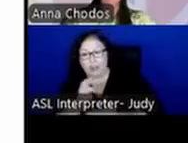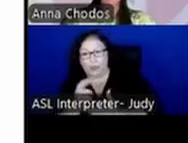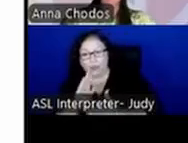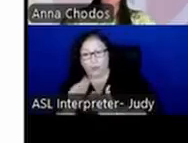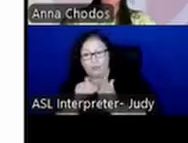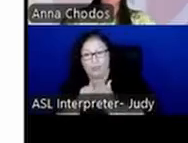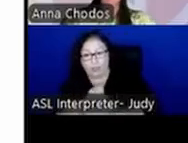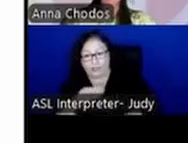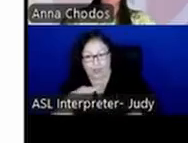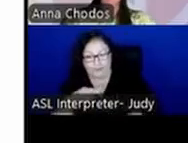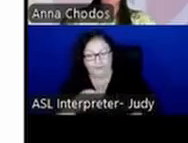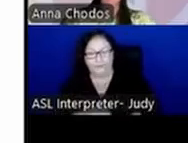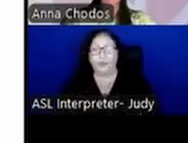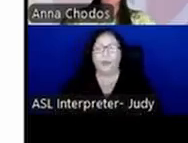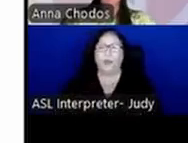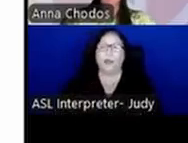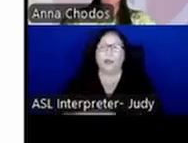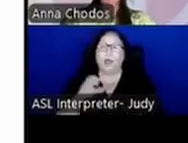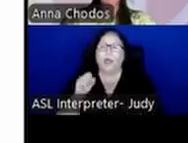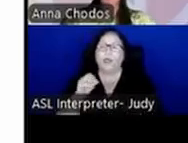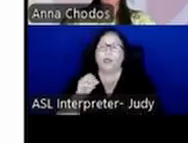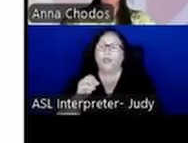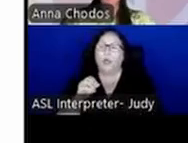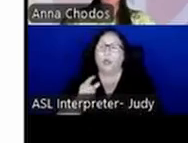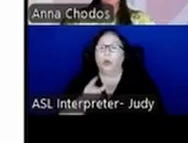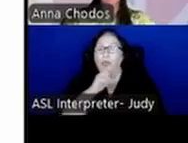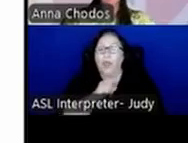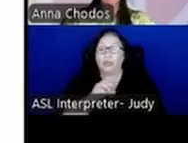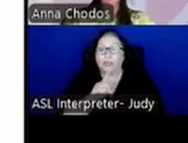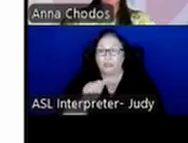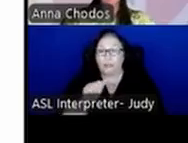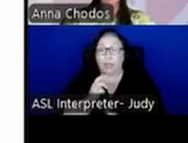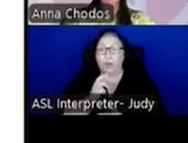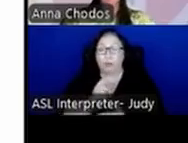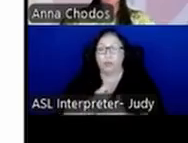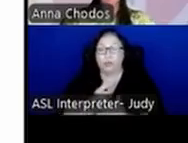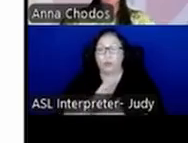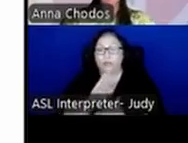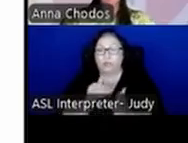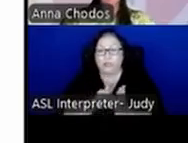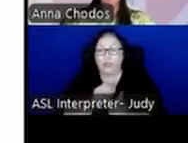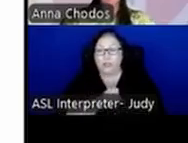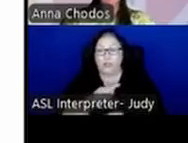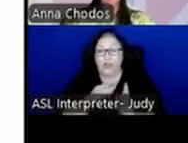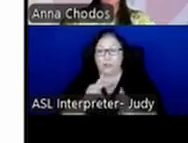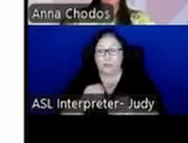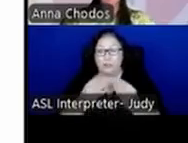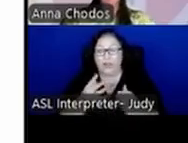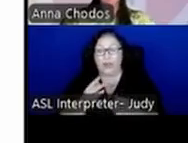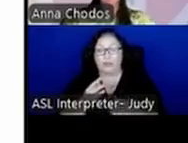the Aging and Disability Resource Center staff person provided specialized care to help